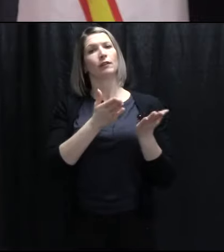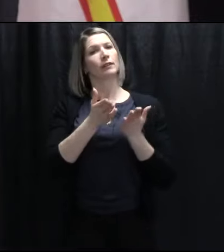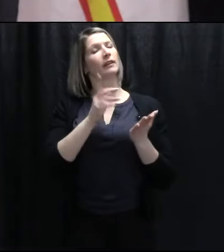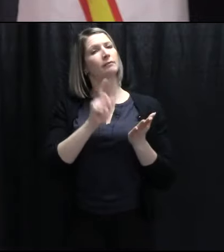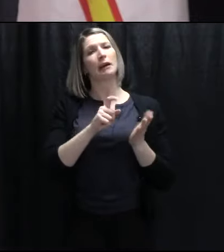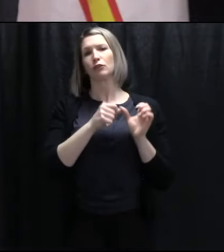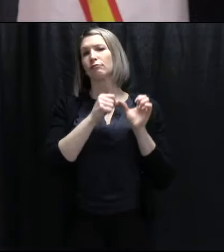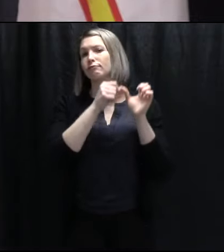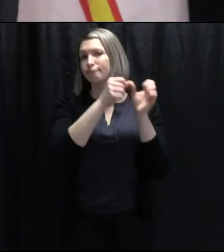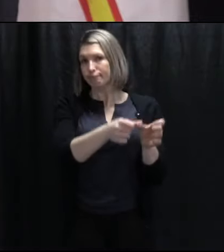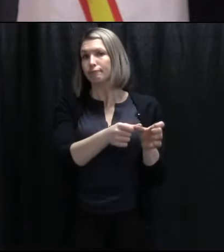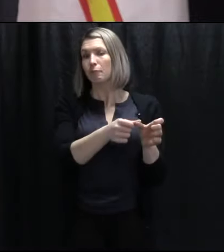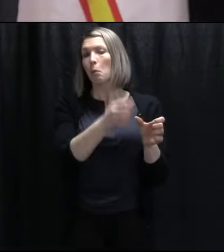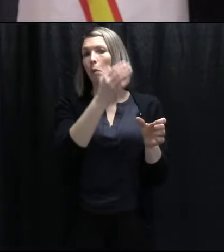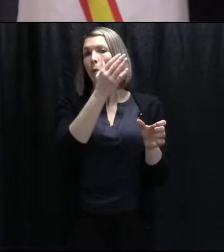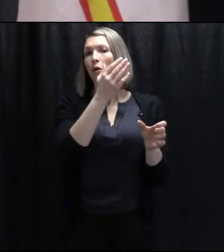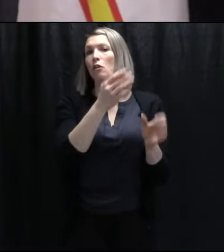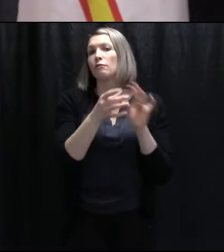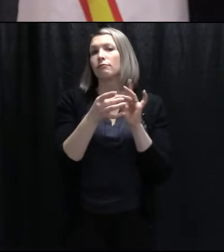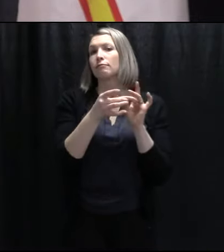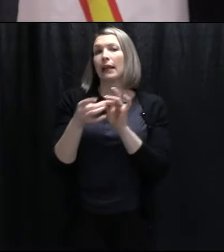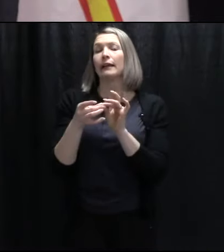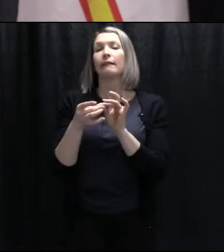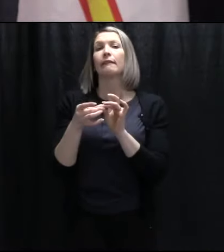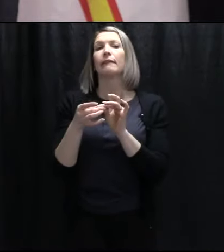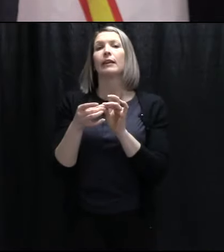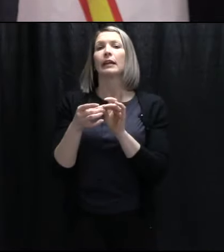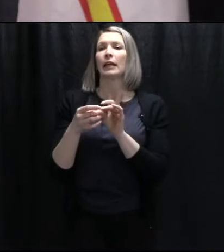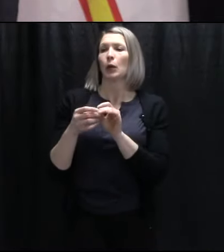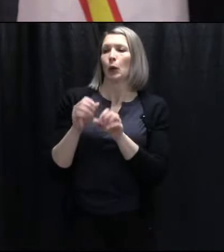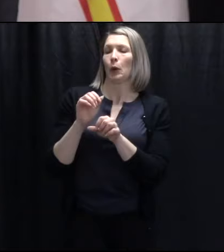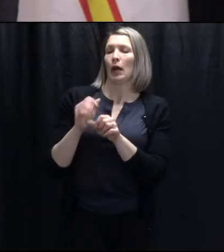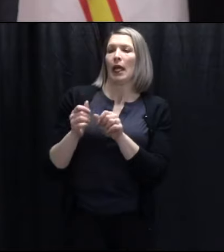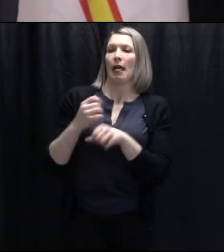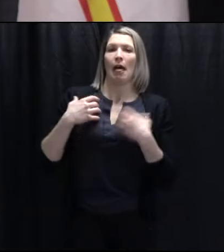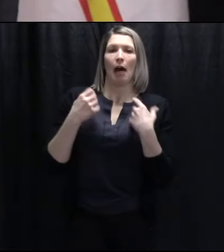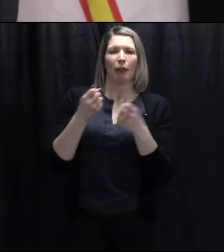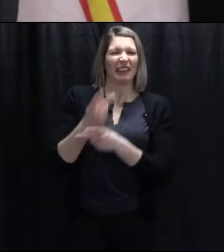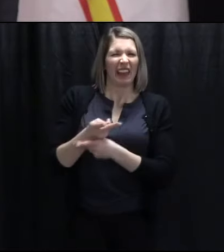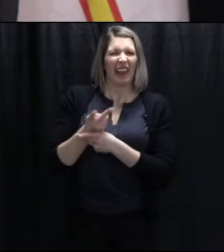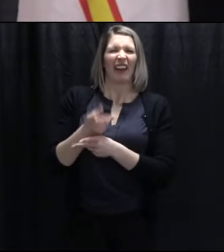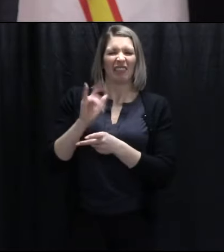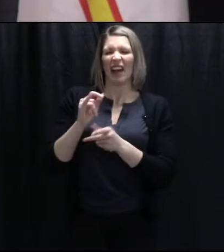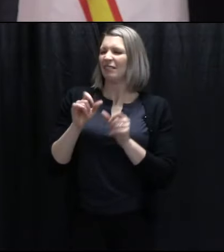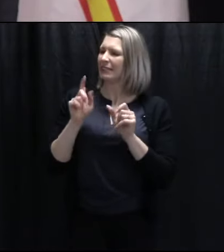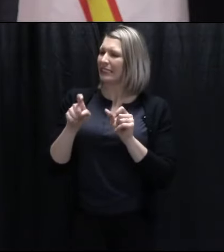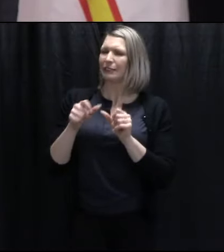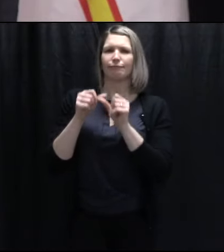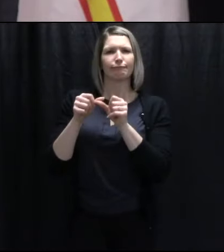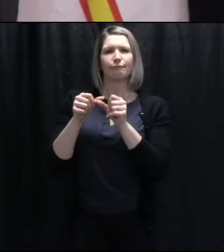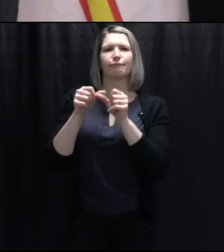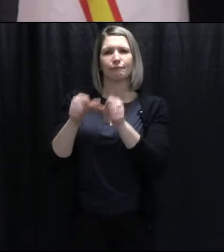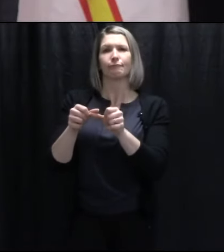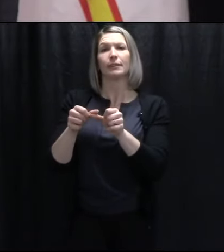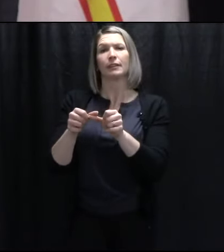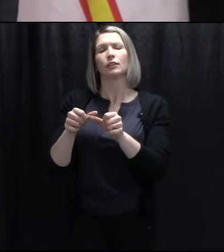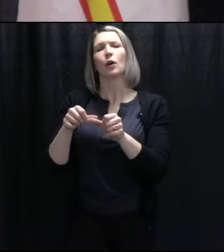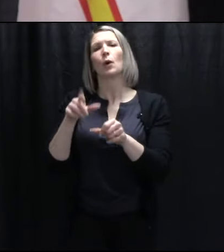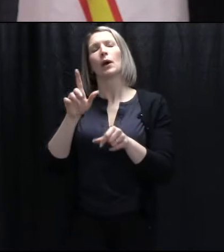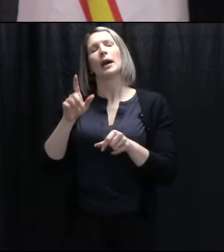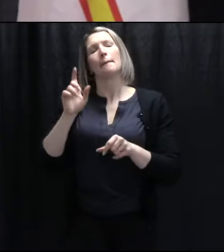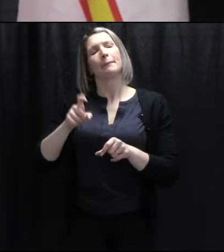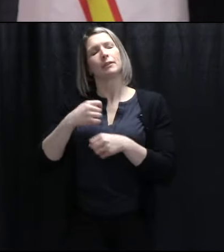continue to support the support the essential workplace, healthcare, so on. That is a requirement right now. So it's